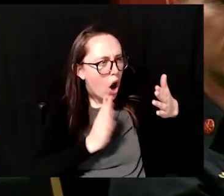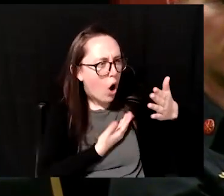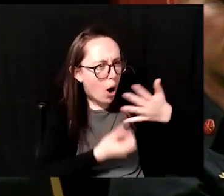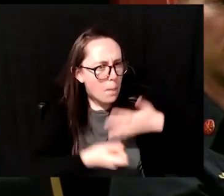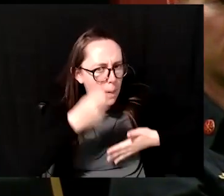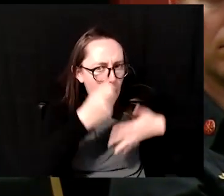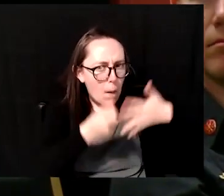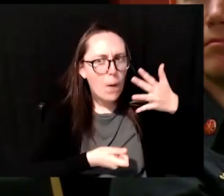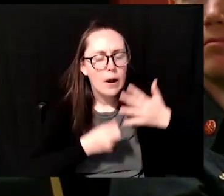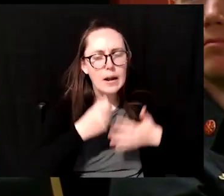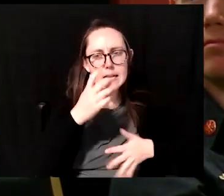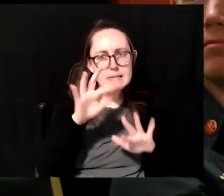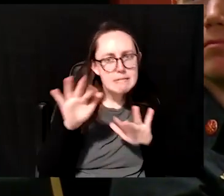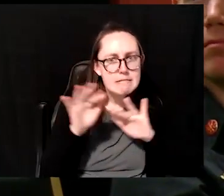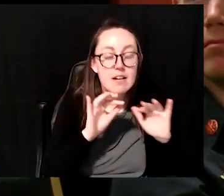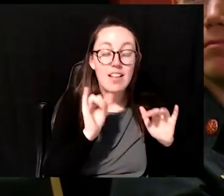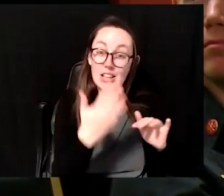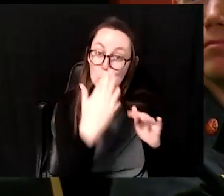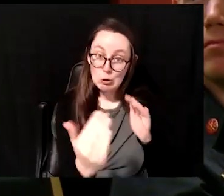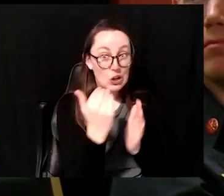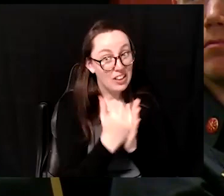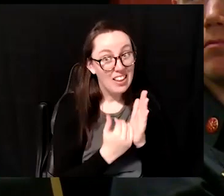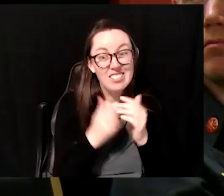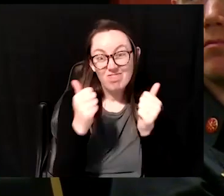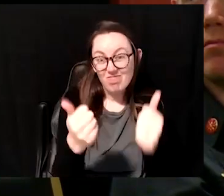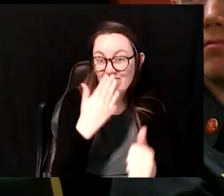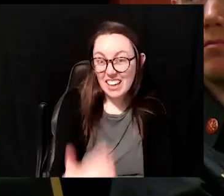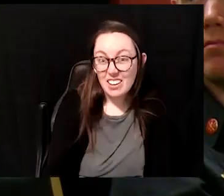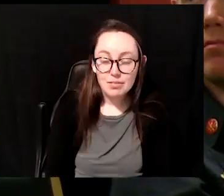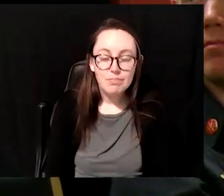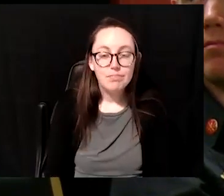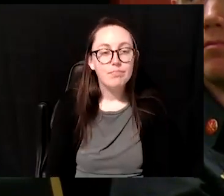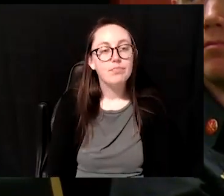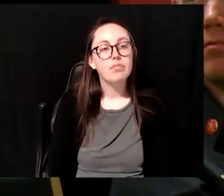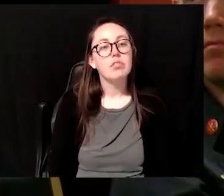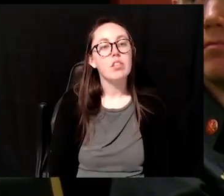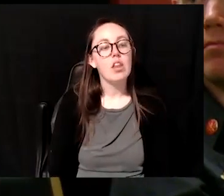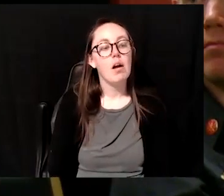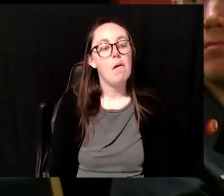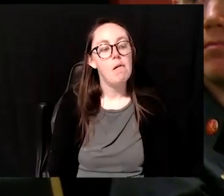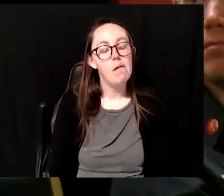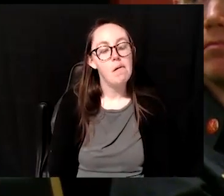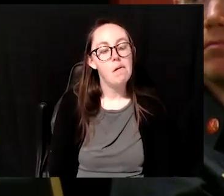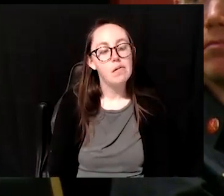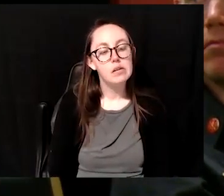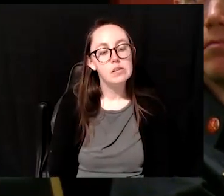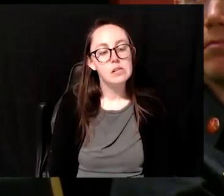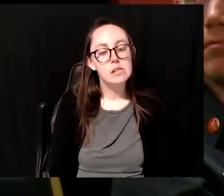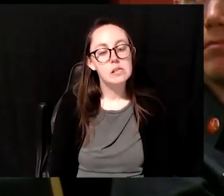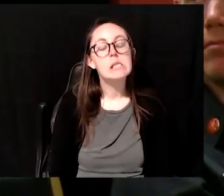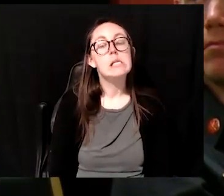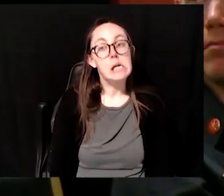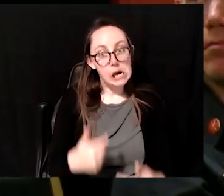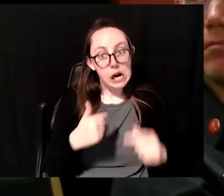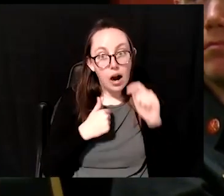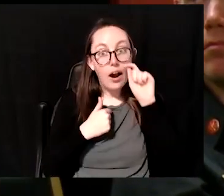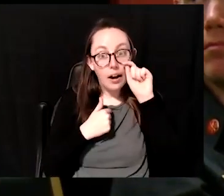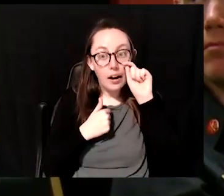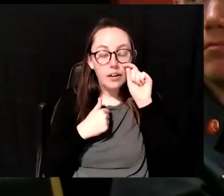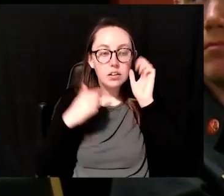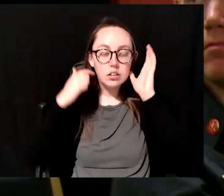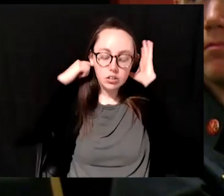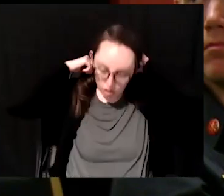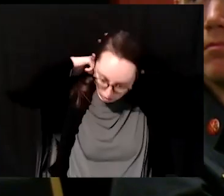for spending These funds um I would also say well I you know I do feel like